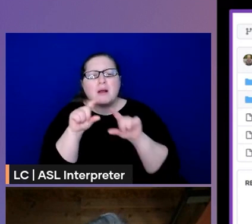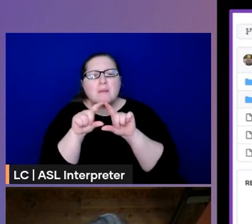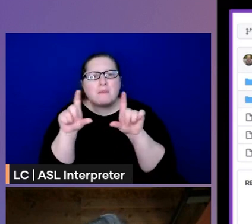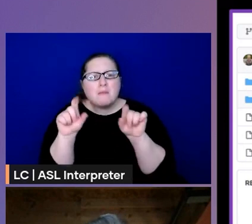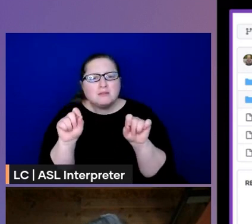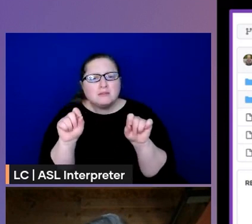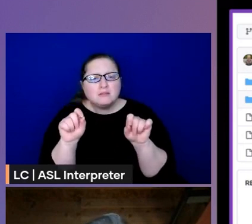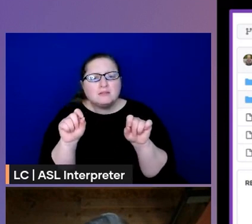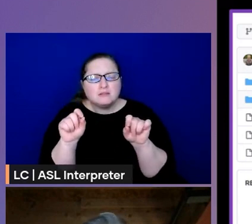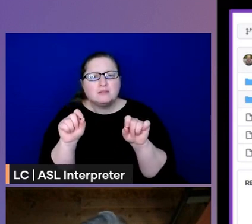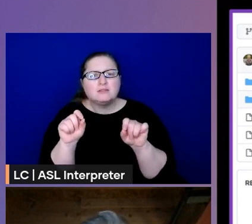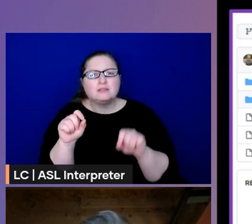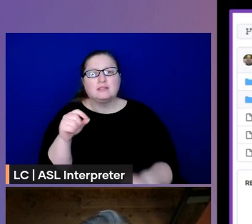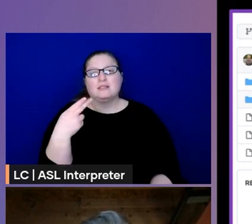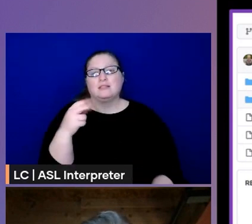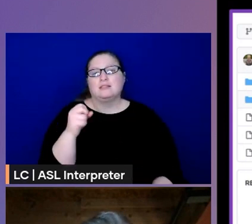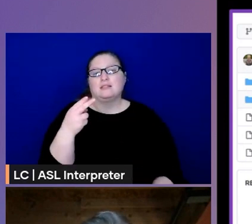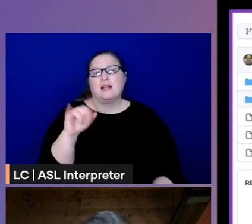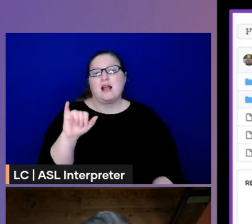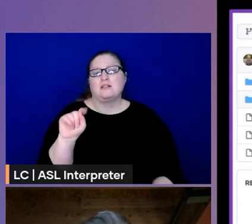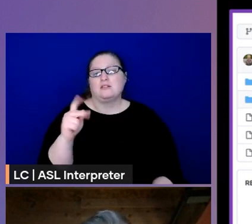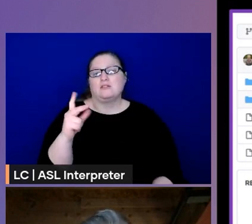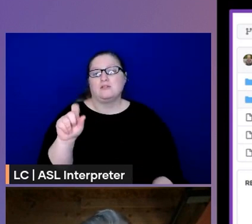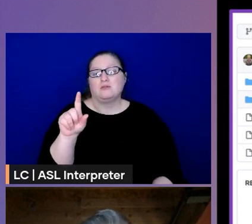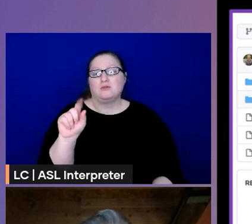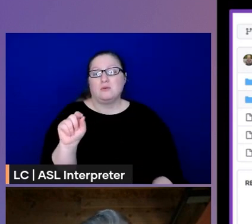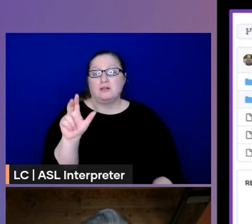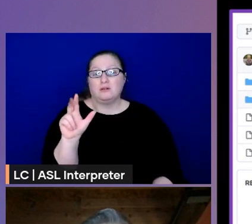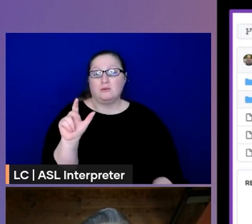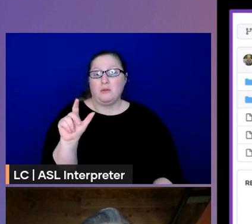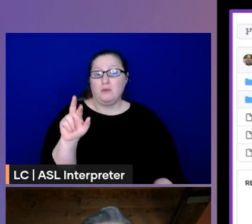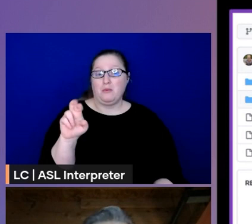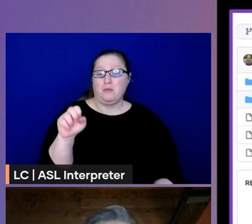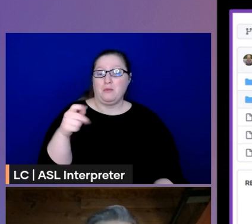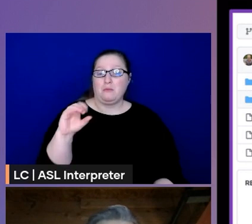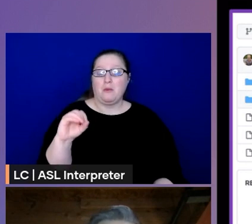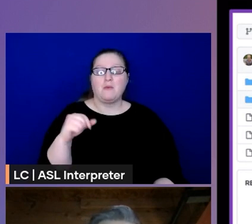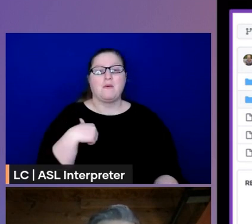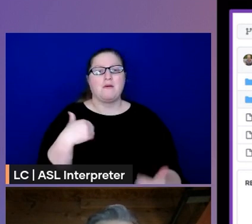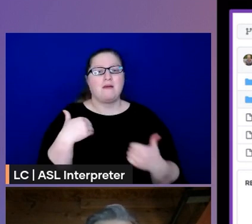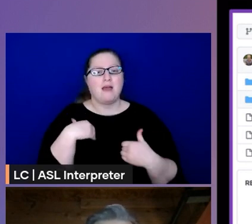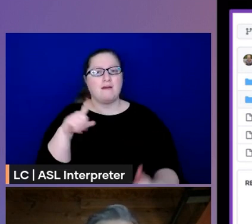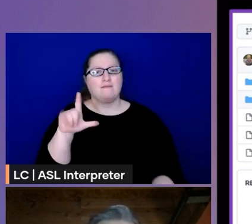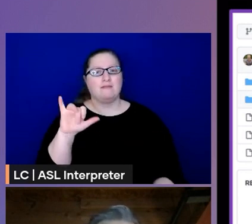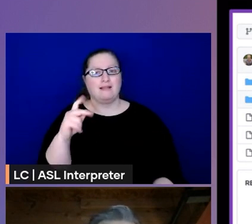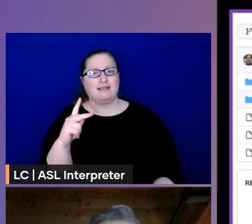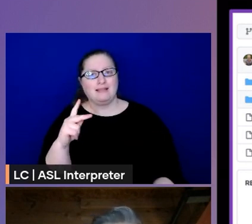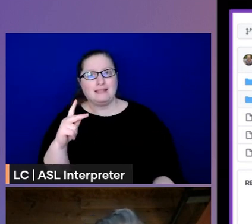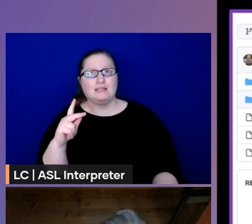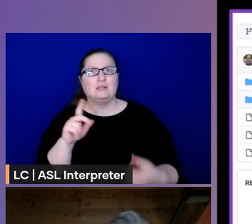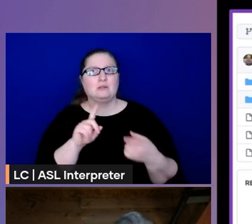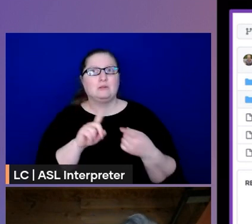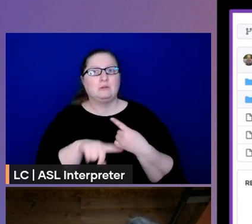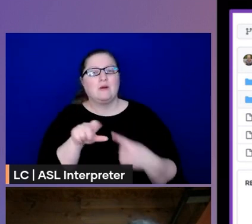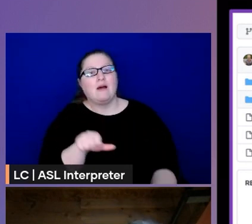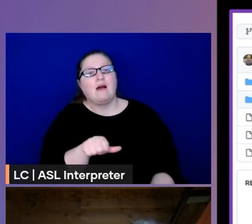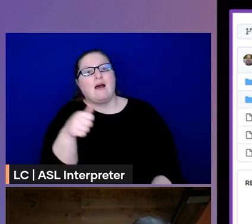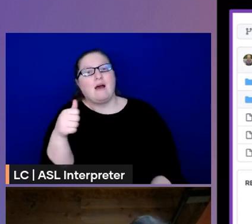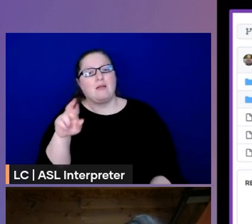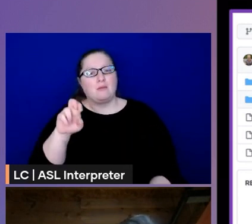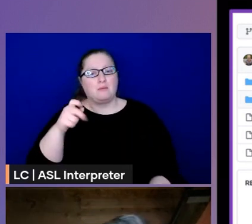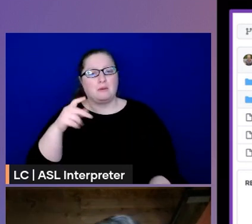my HashiTalks 2023 repo, I have a link back to, or a link to the other repo called